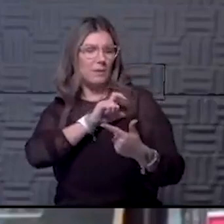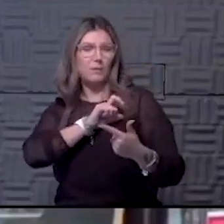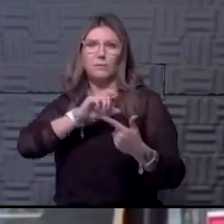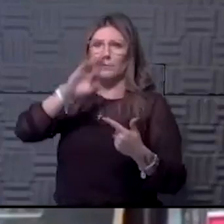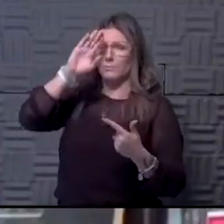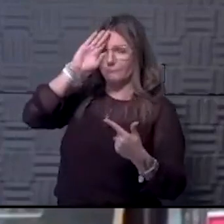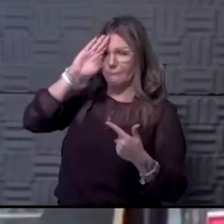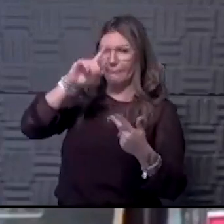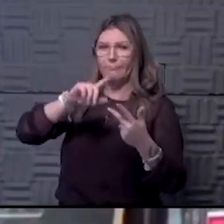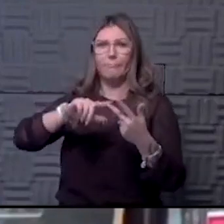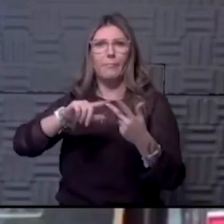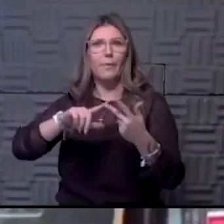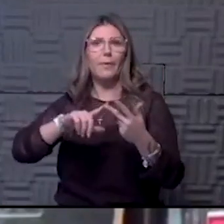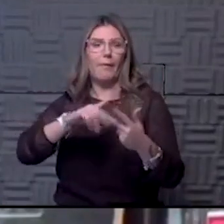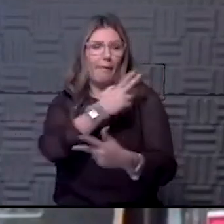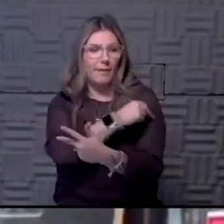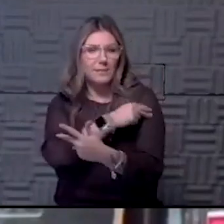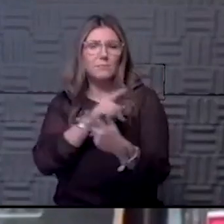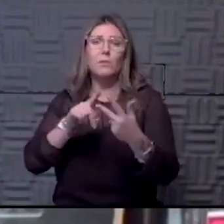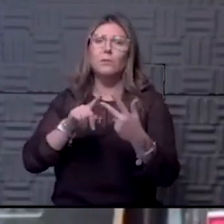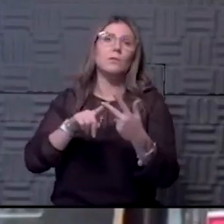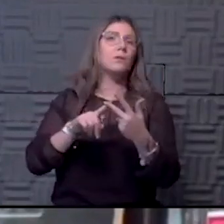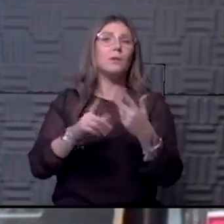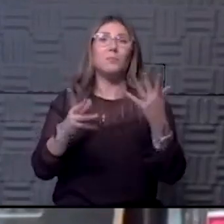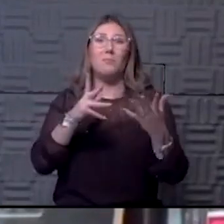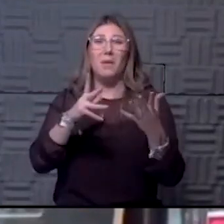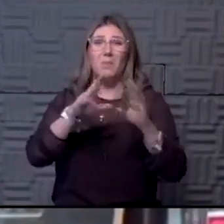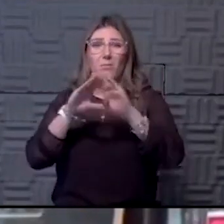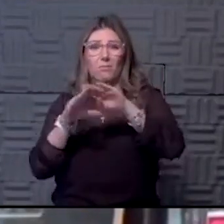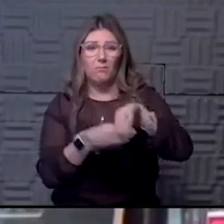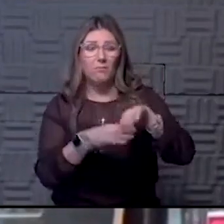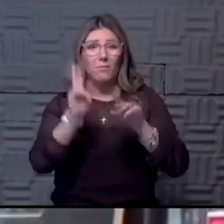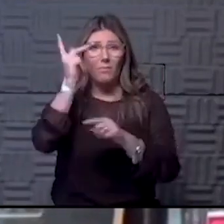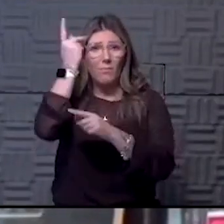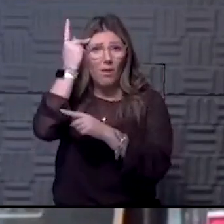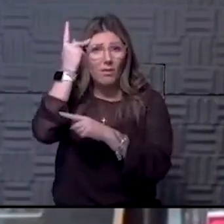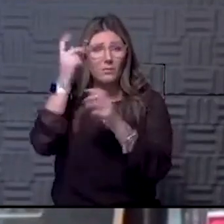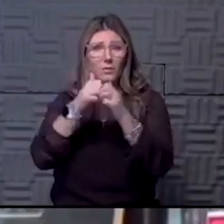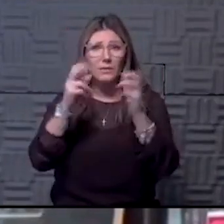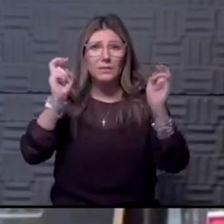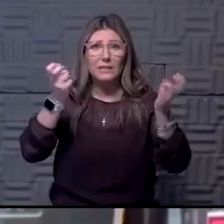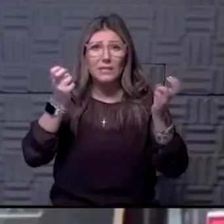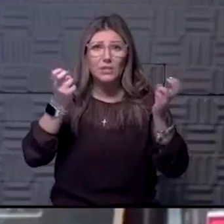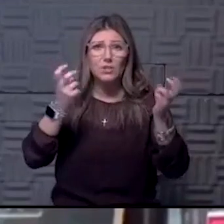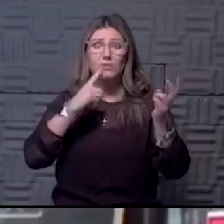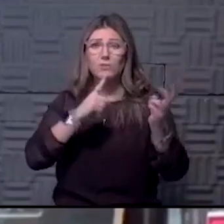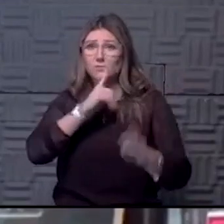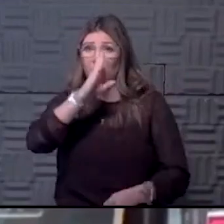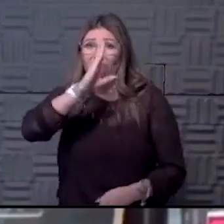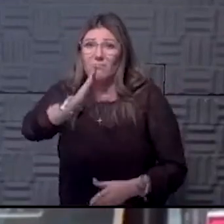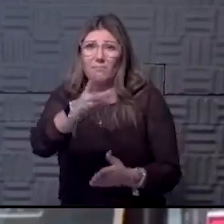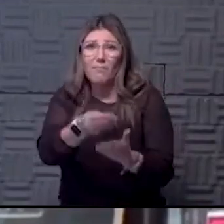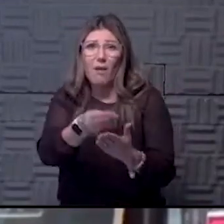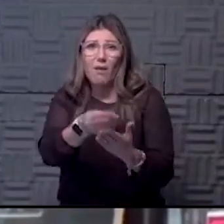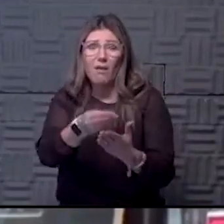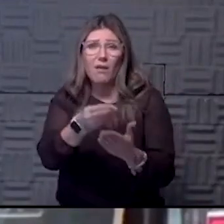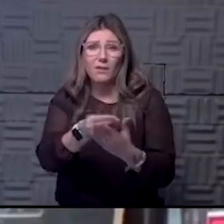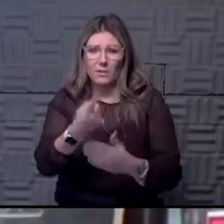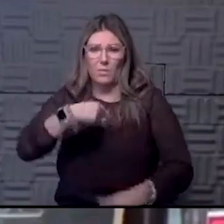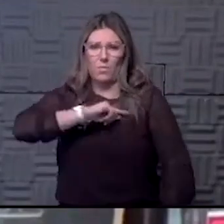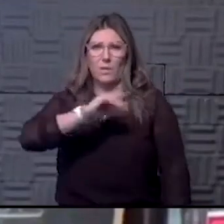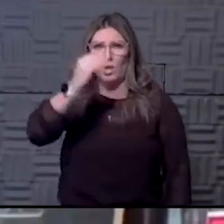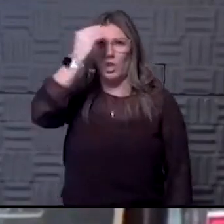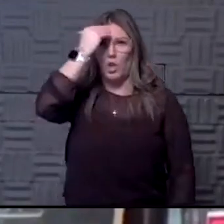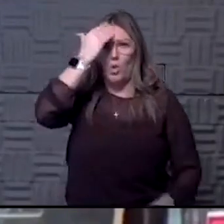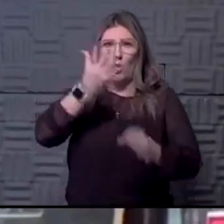to hospitals, and maybe we can get out of the politics of this issue by just directing the money to places that we know are